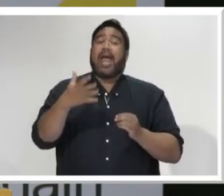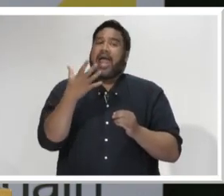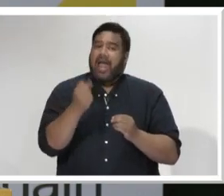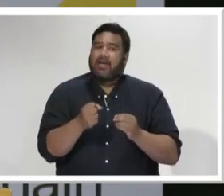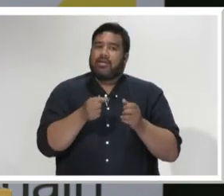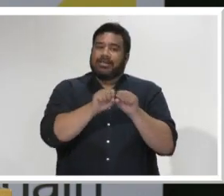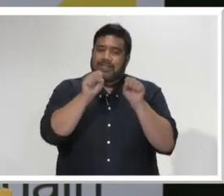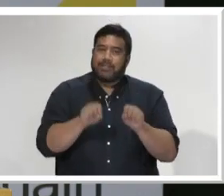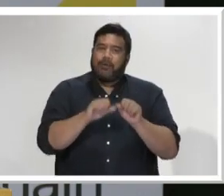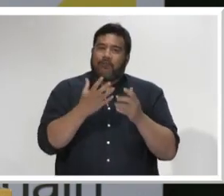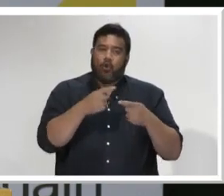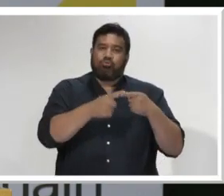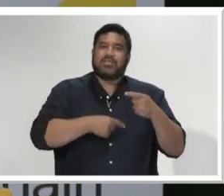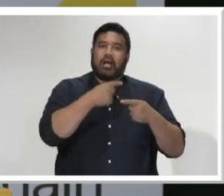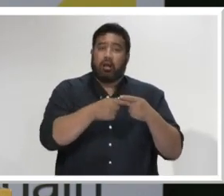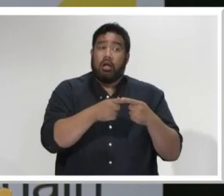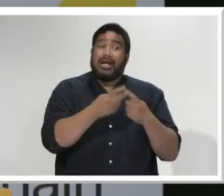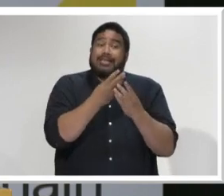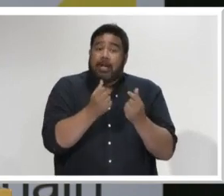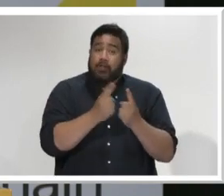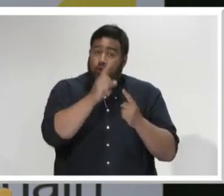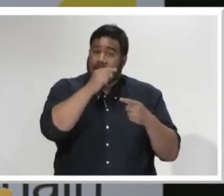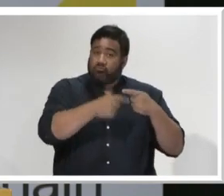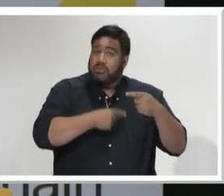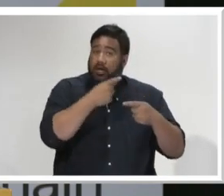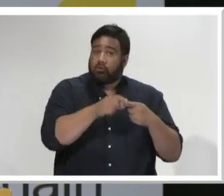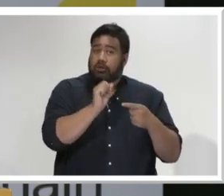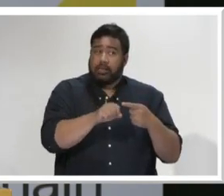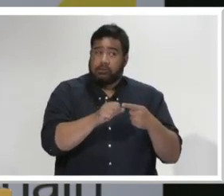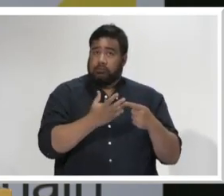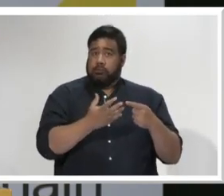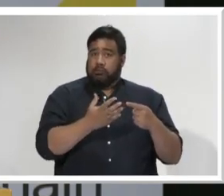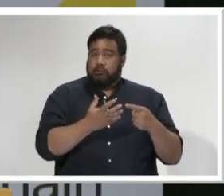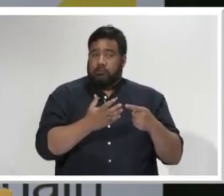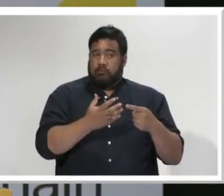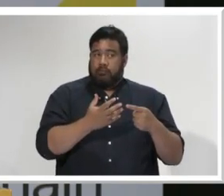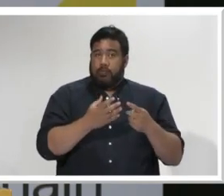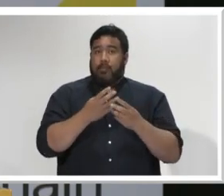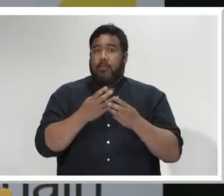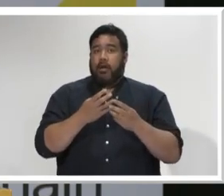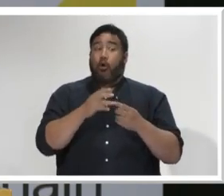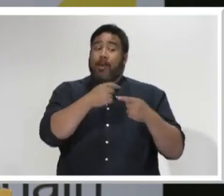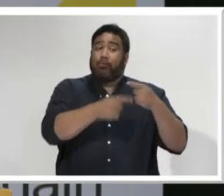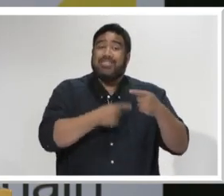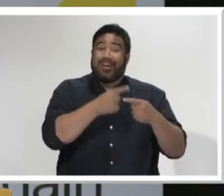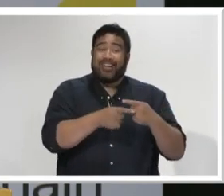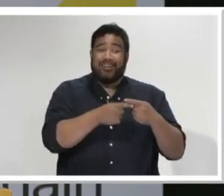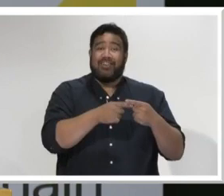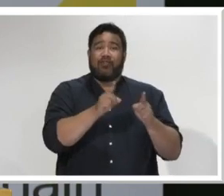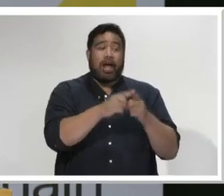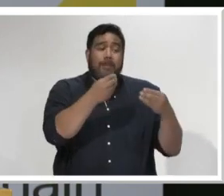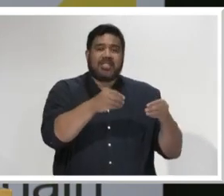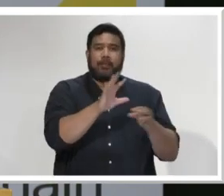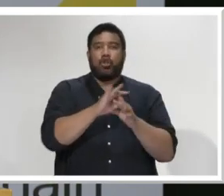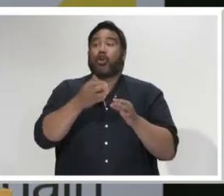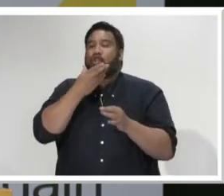of recyclable products that come through the hospital process. So they may be recycling it, but not reusing it. What I would say is that what